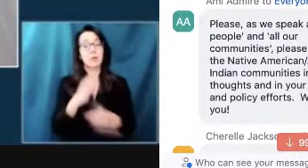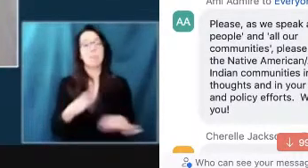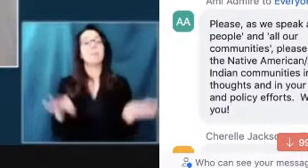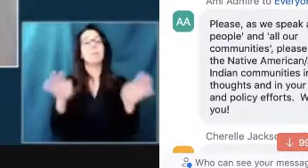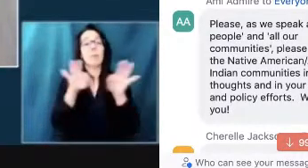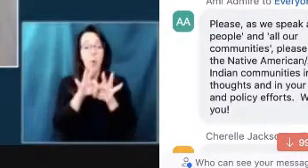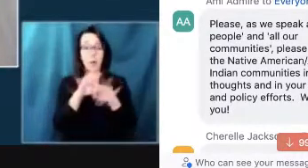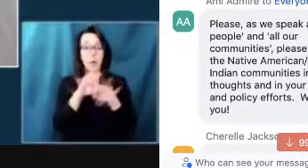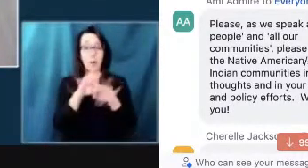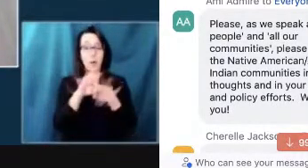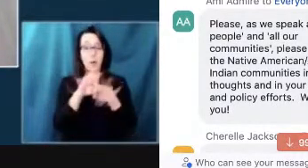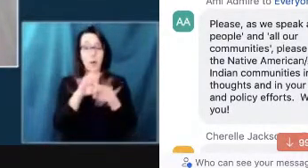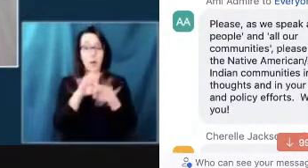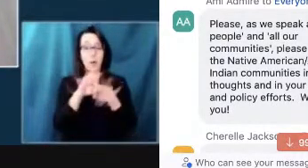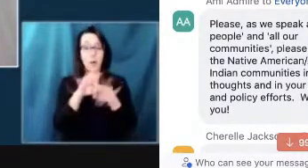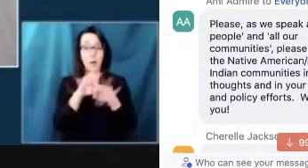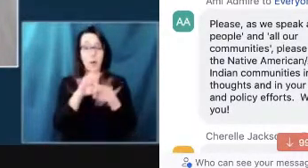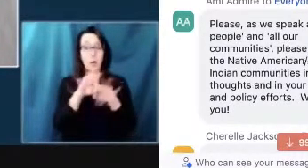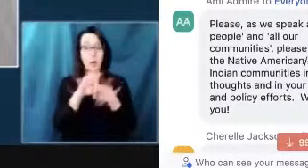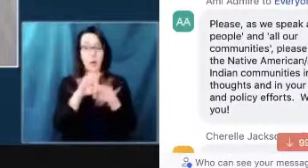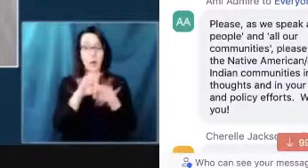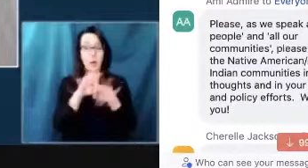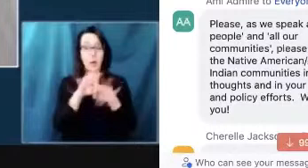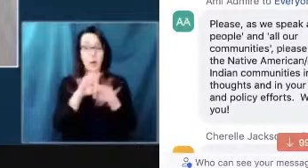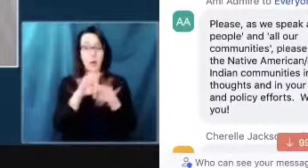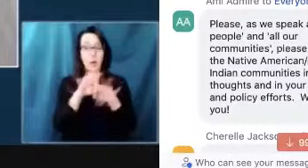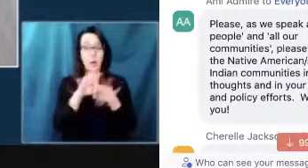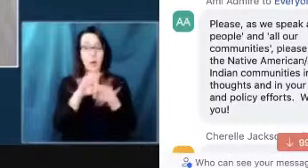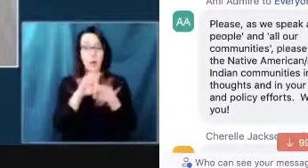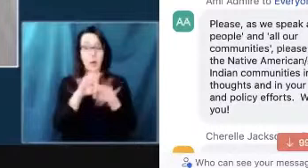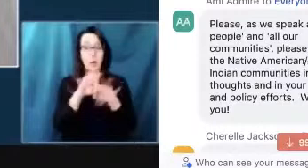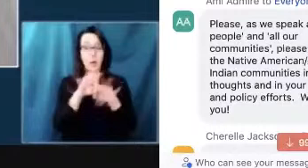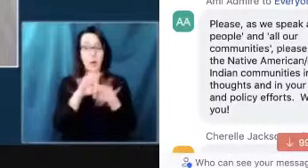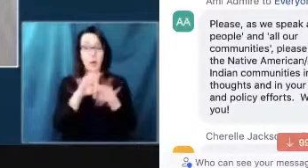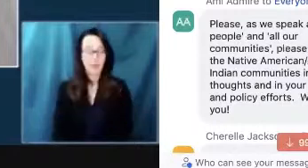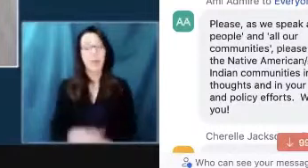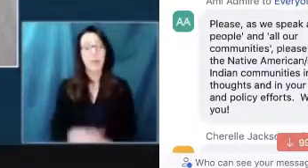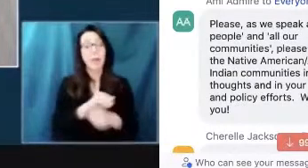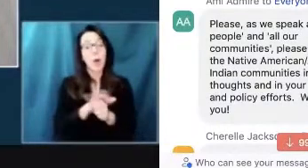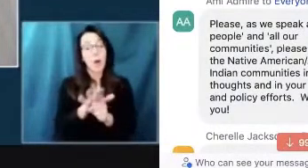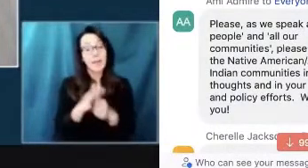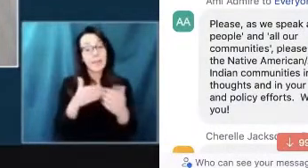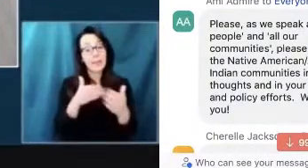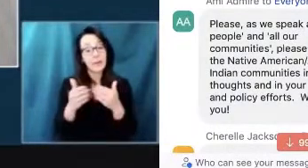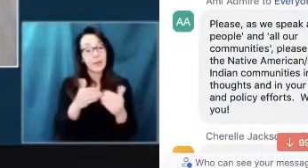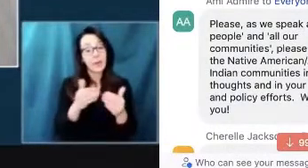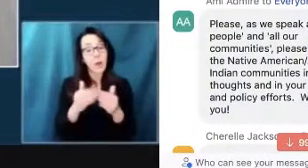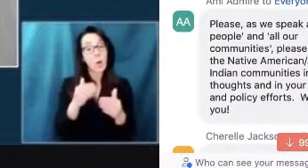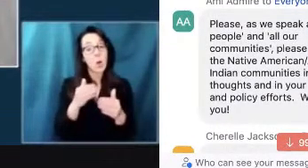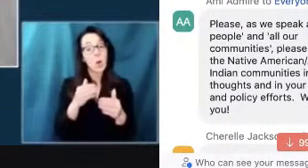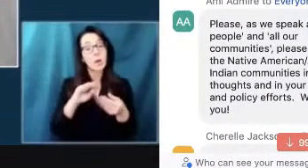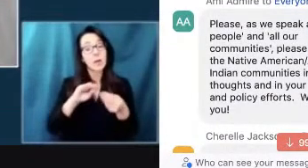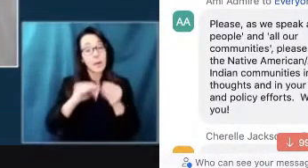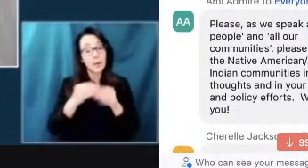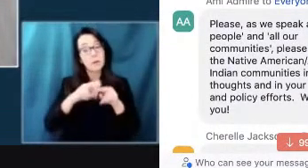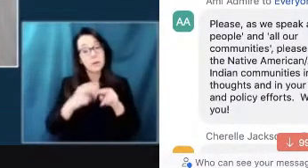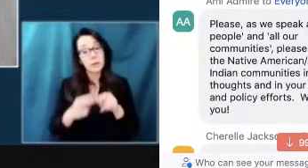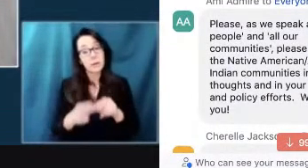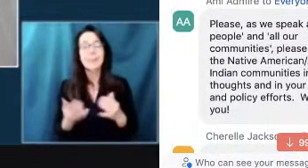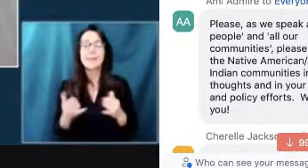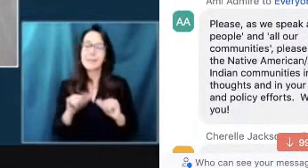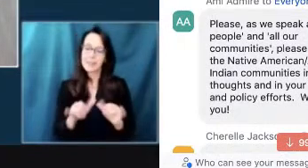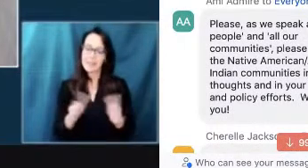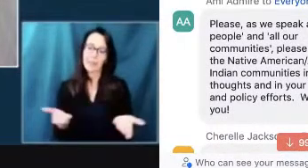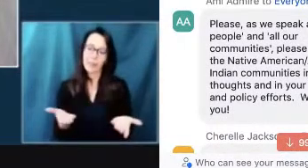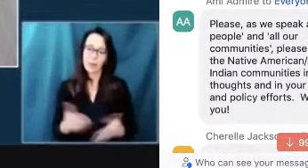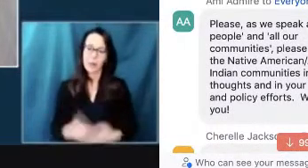convention. Because the truth is, COVID, even on the decline, is still here. As of yesterday,